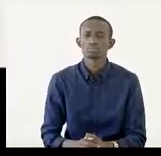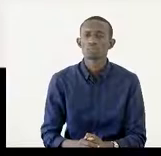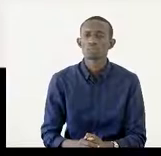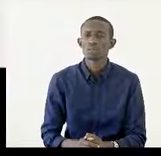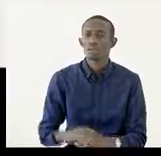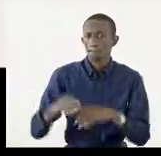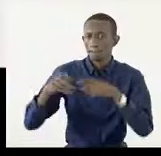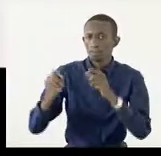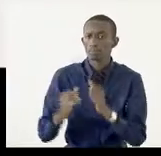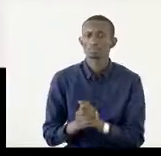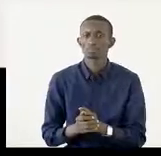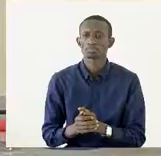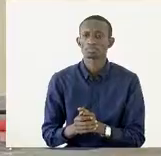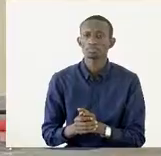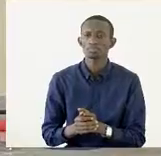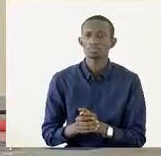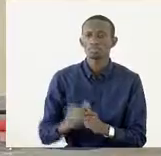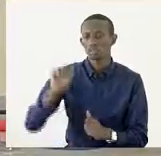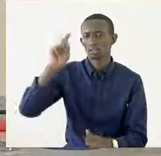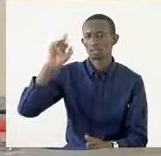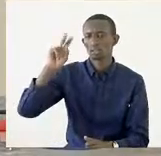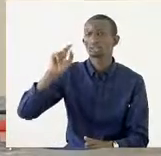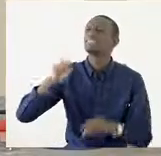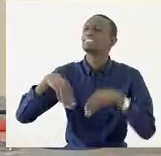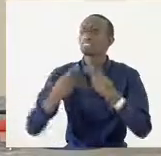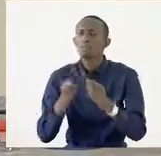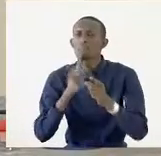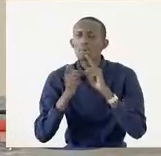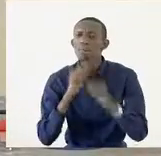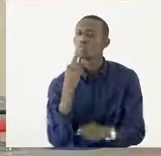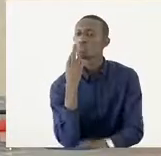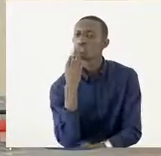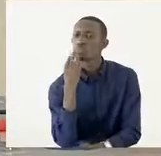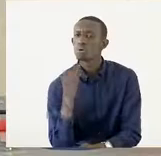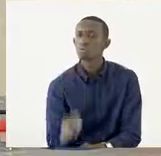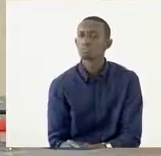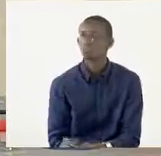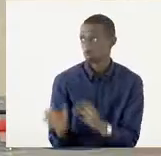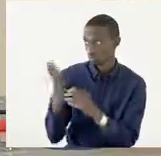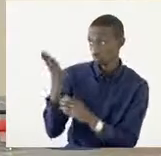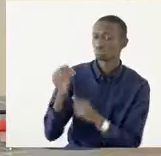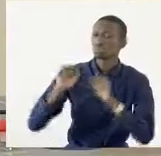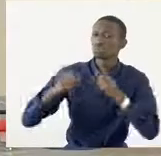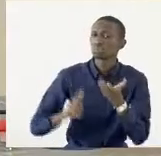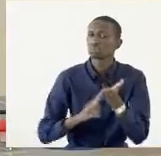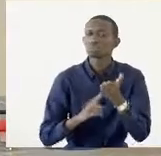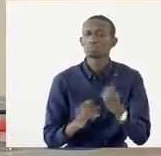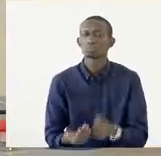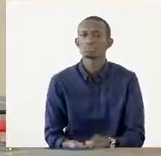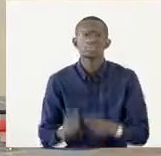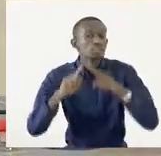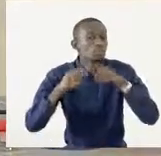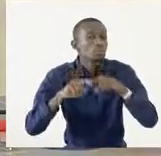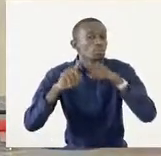red precipitate. So that means this compound as well, you can use it depending on the